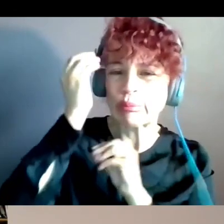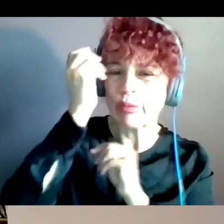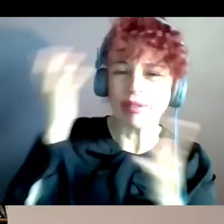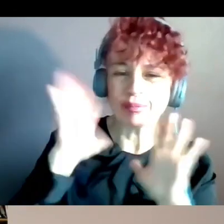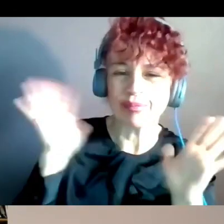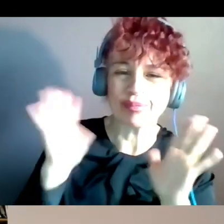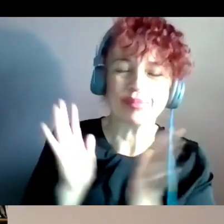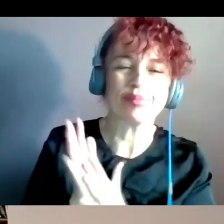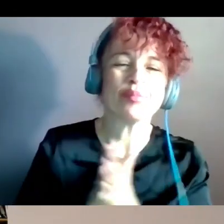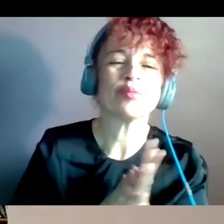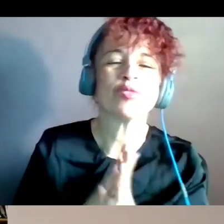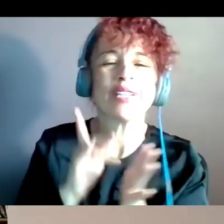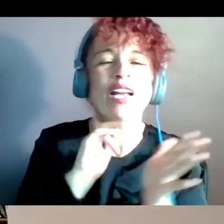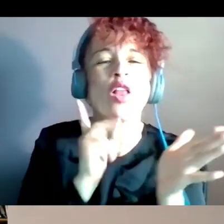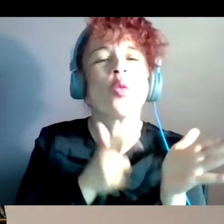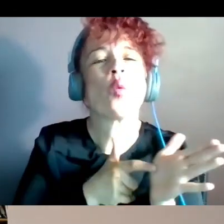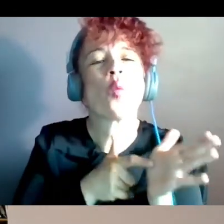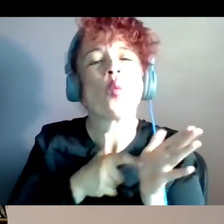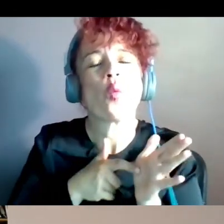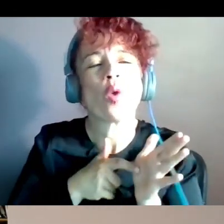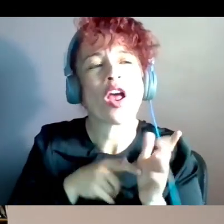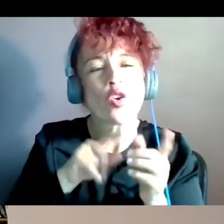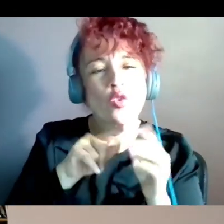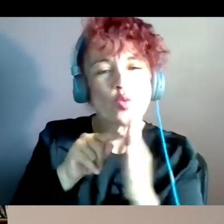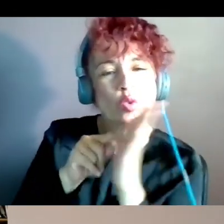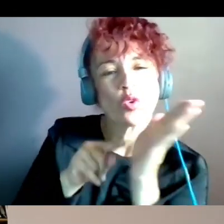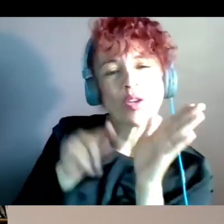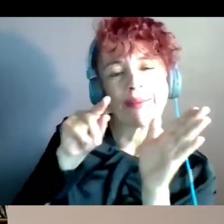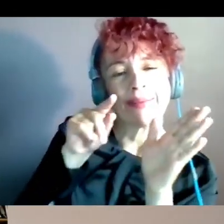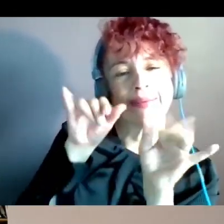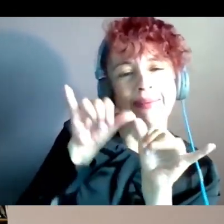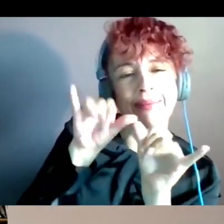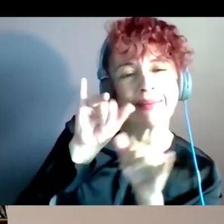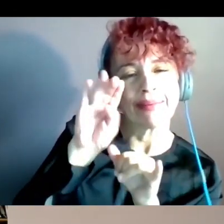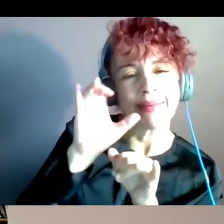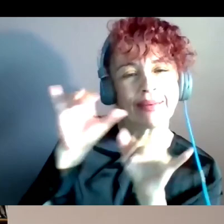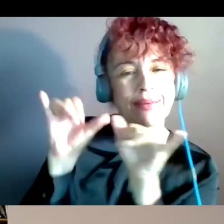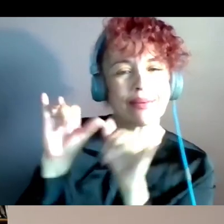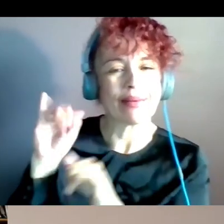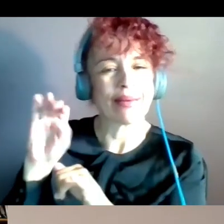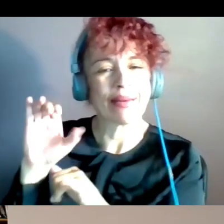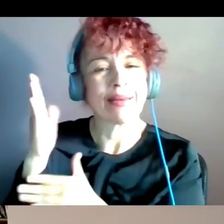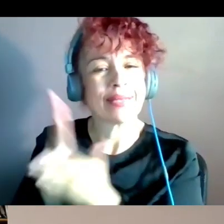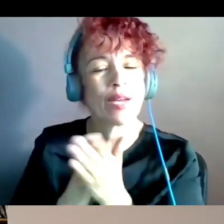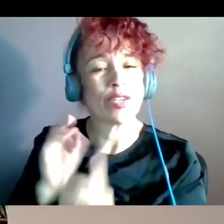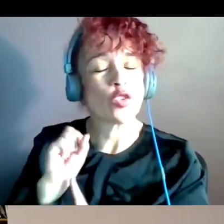So it required switching tools inch by inch, Oh no. and in some cases,